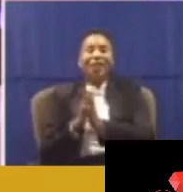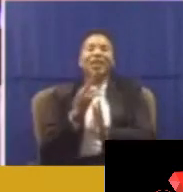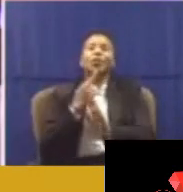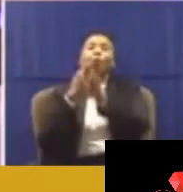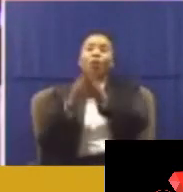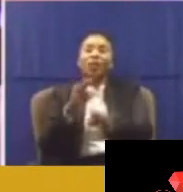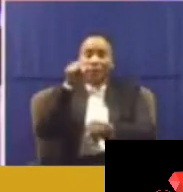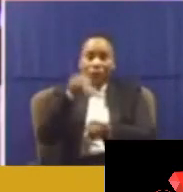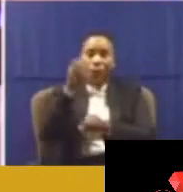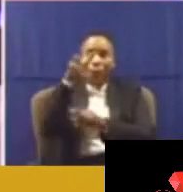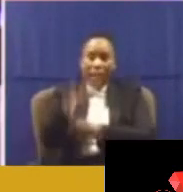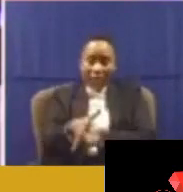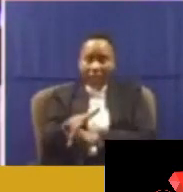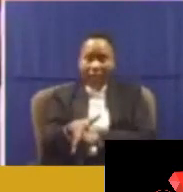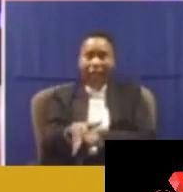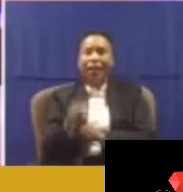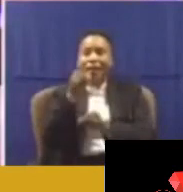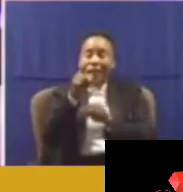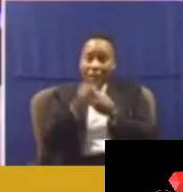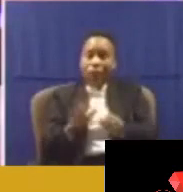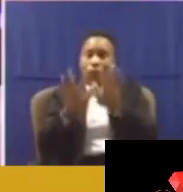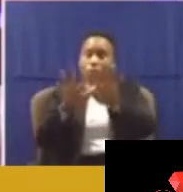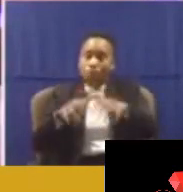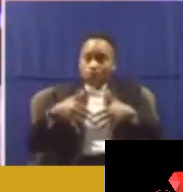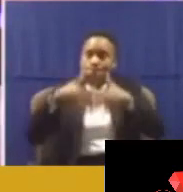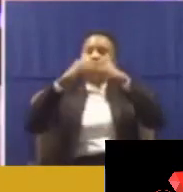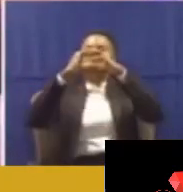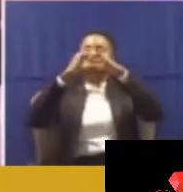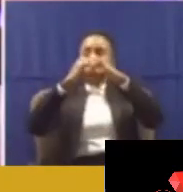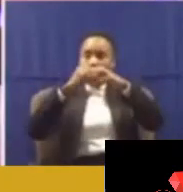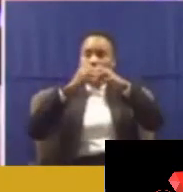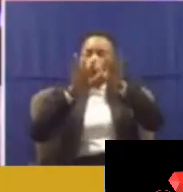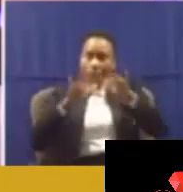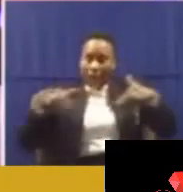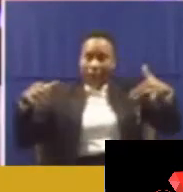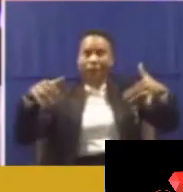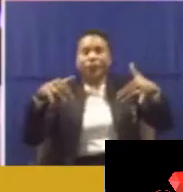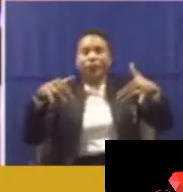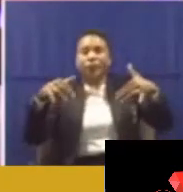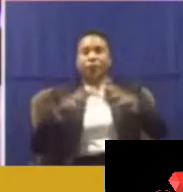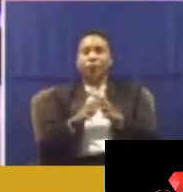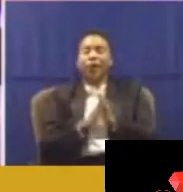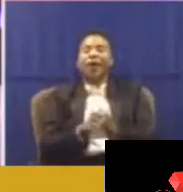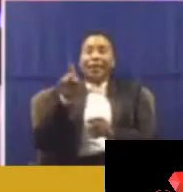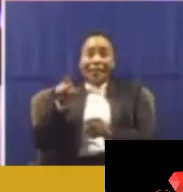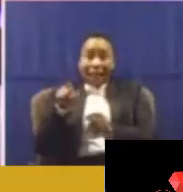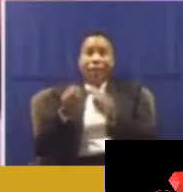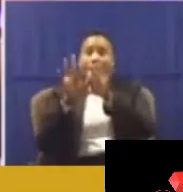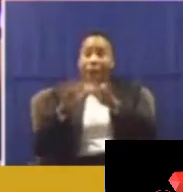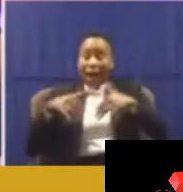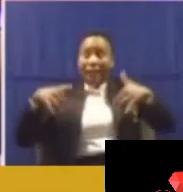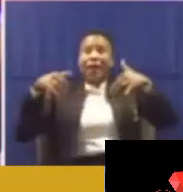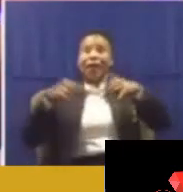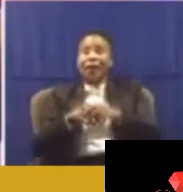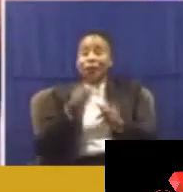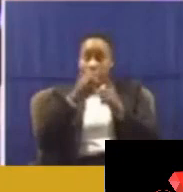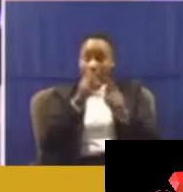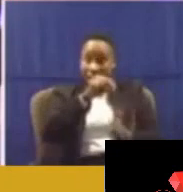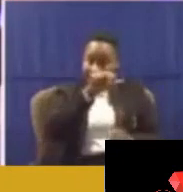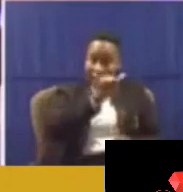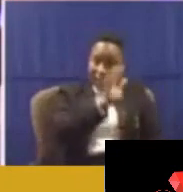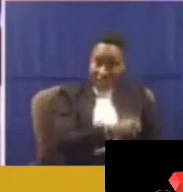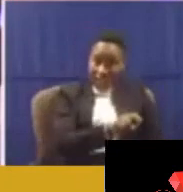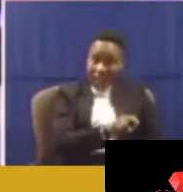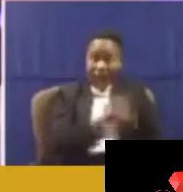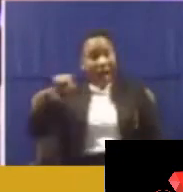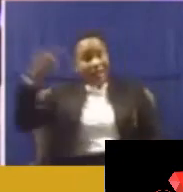you this week setting up an independent panel. The president will be required, and that panel is a panel of the National Assembly, not a